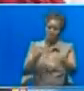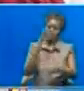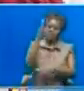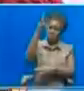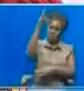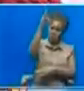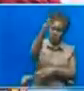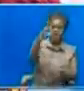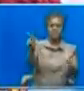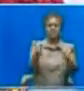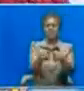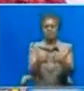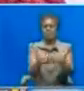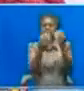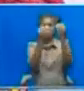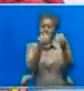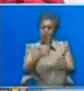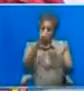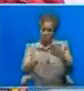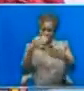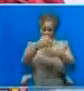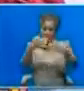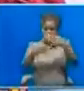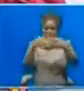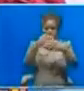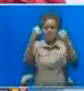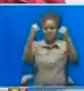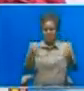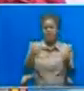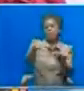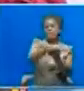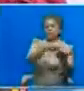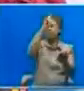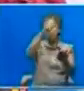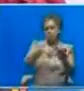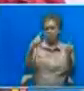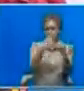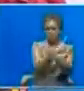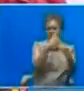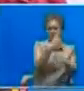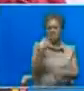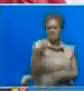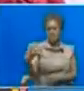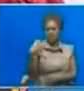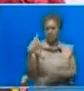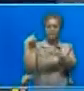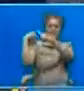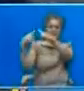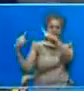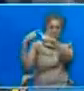future, we need to build synergies based on our various strengths and